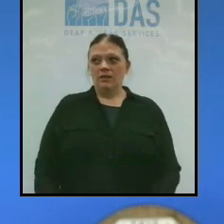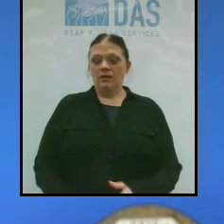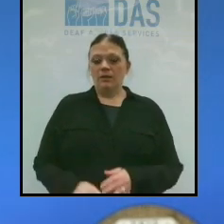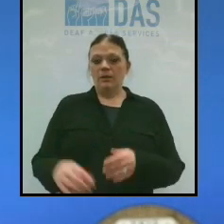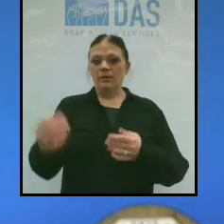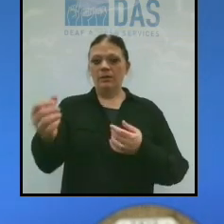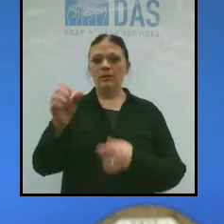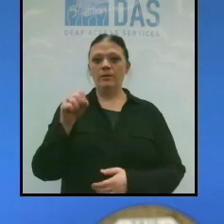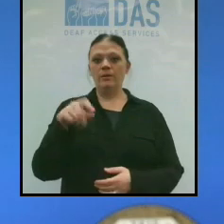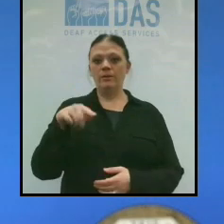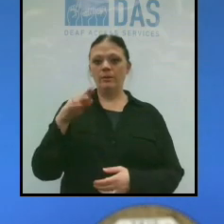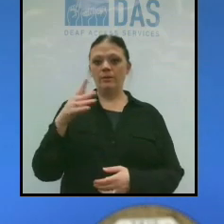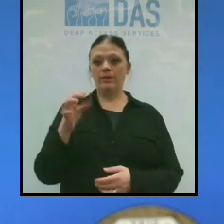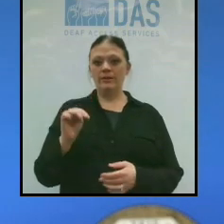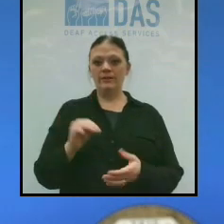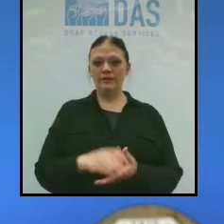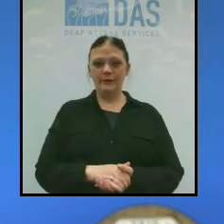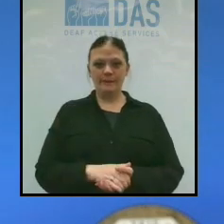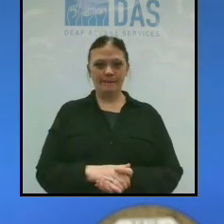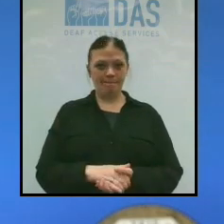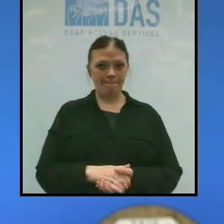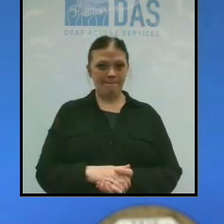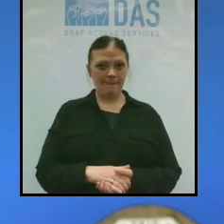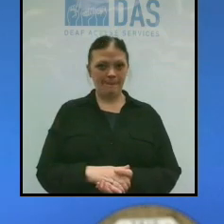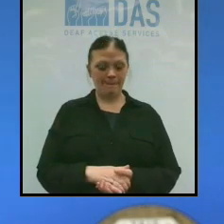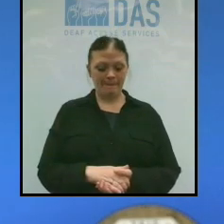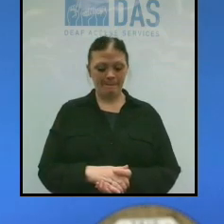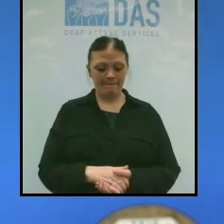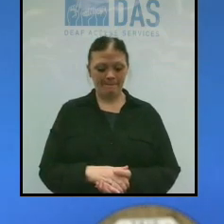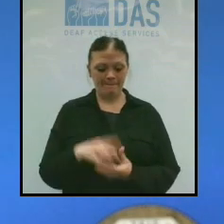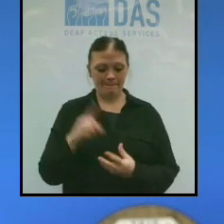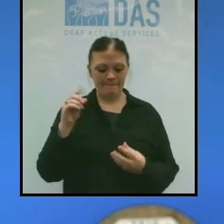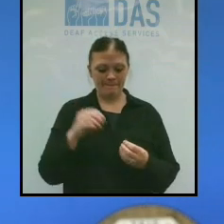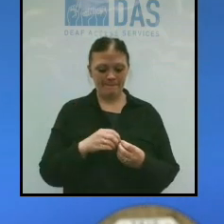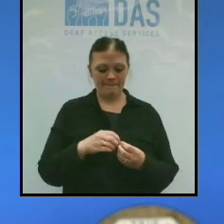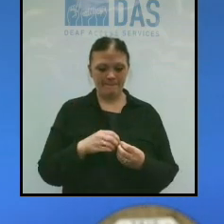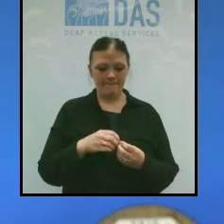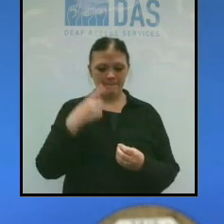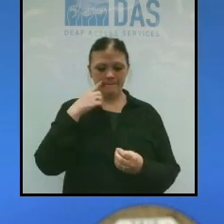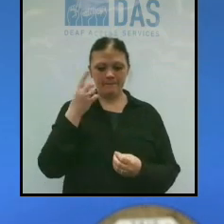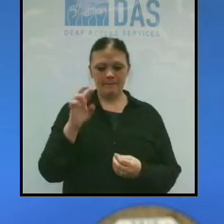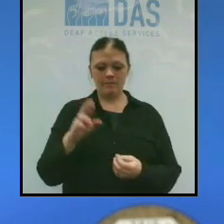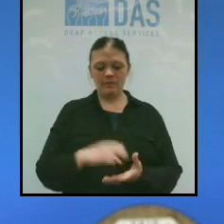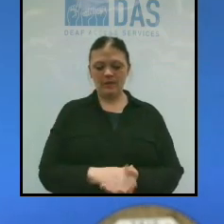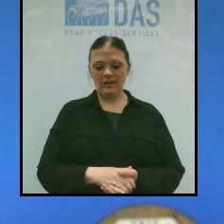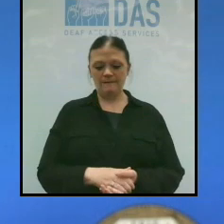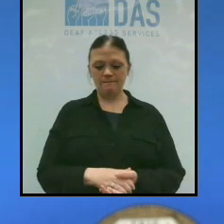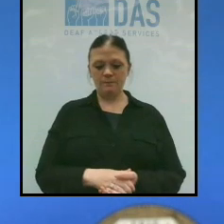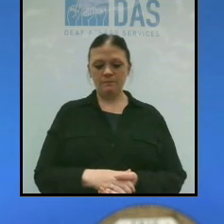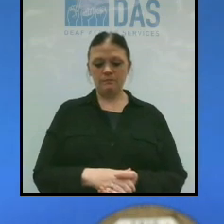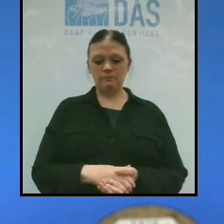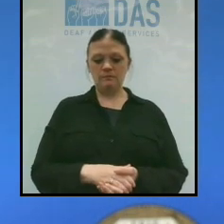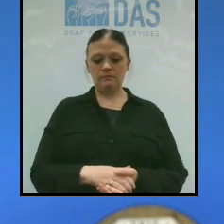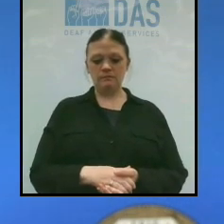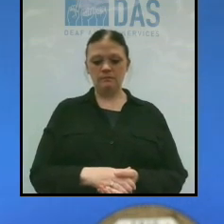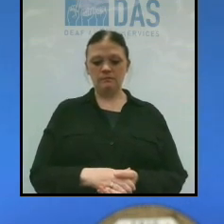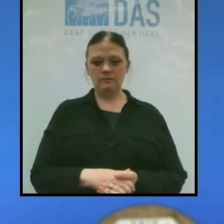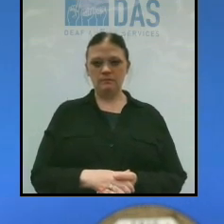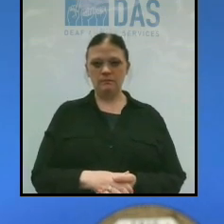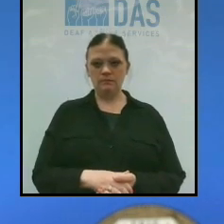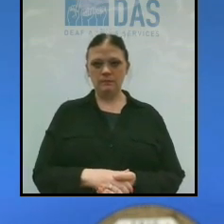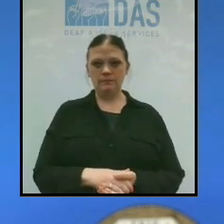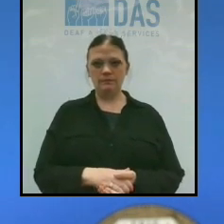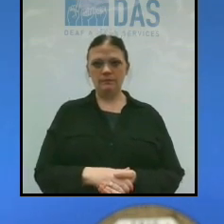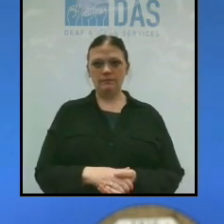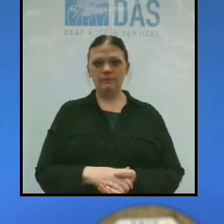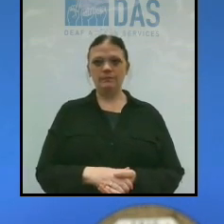Sarah from Spectrum News, any more questions? Just one more for Dr. Burstein, the science piece, so it may not. We'll